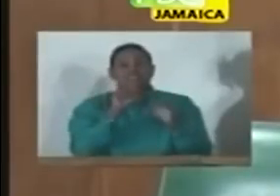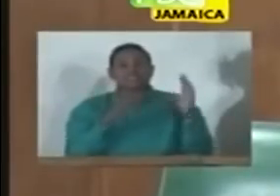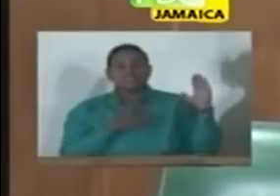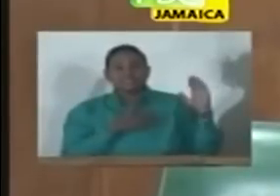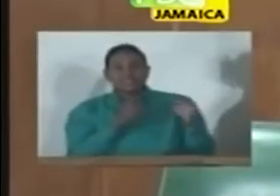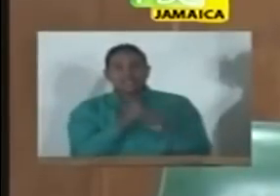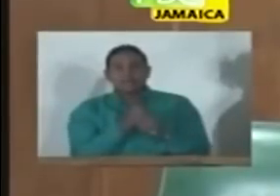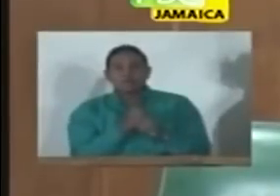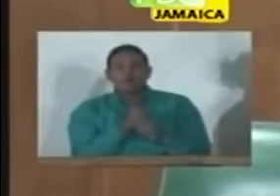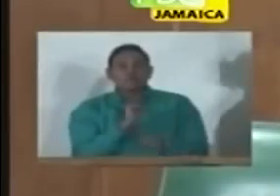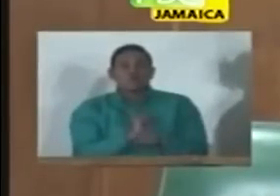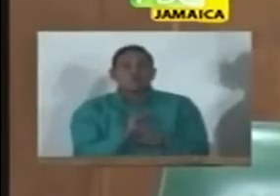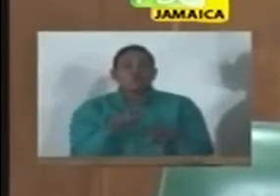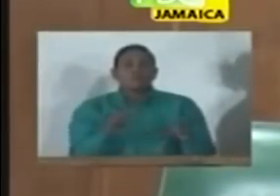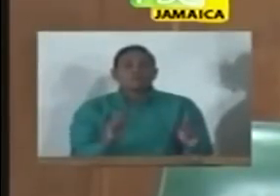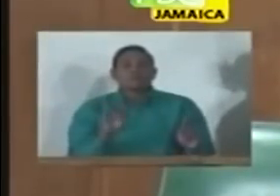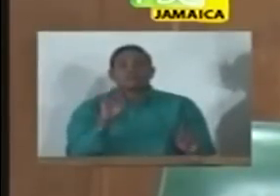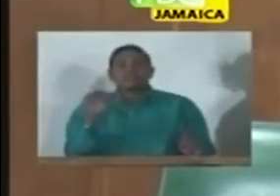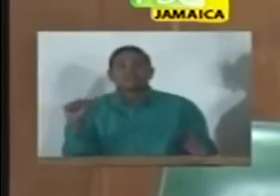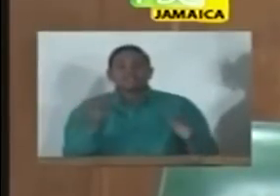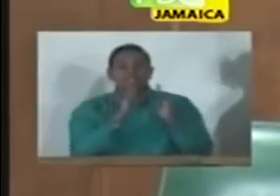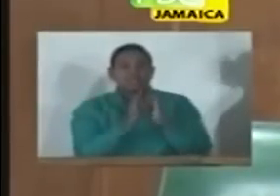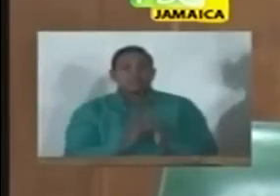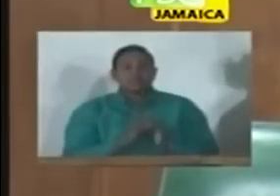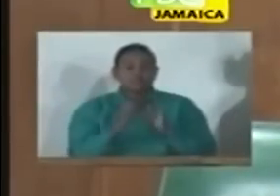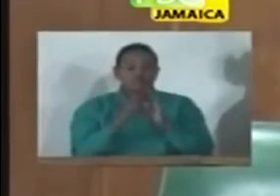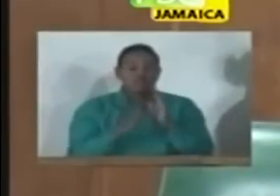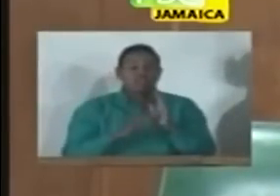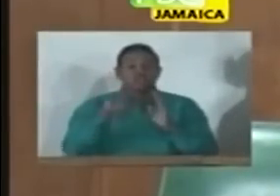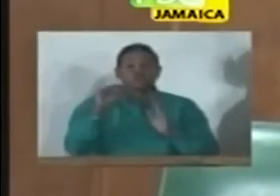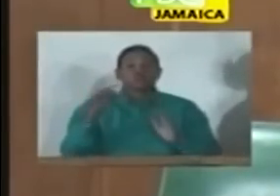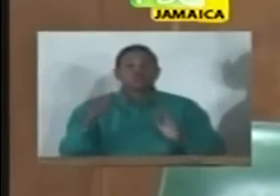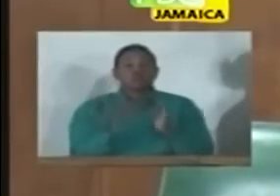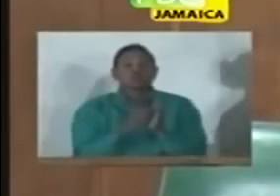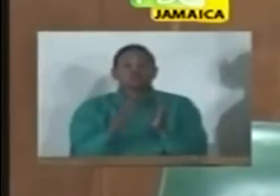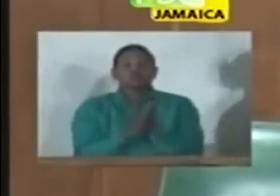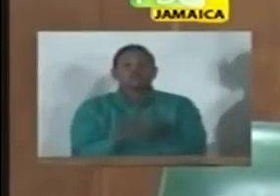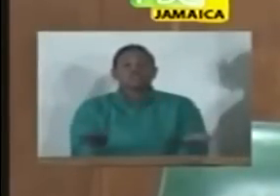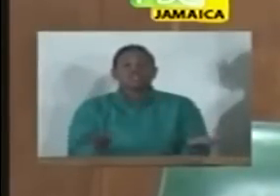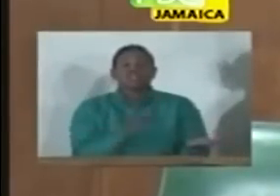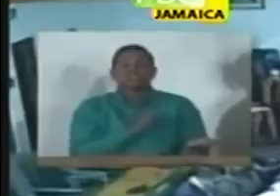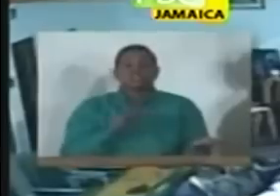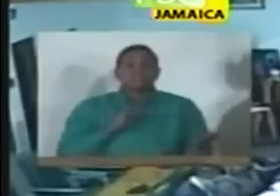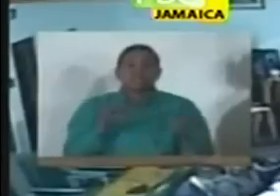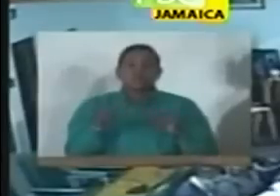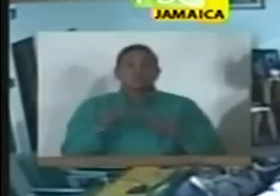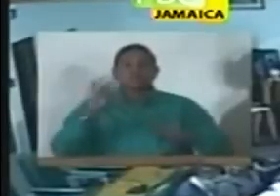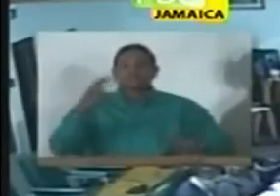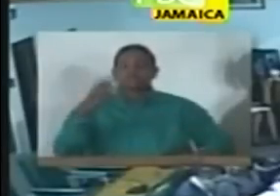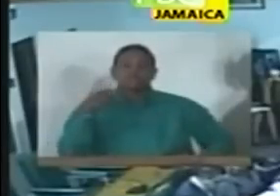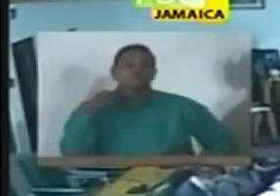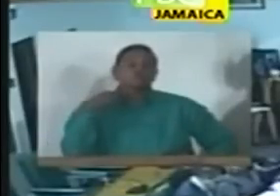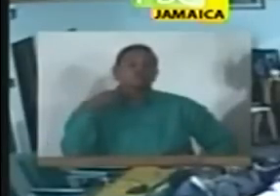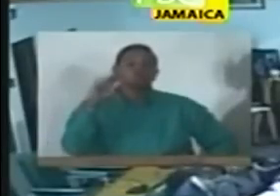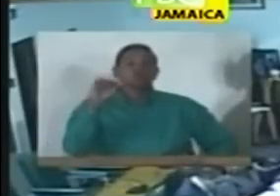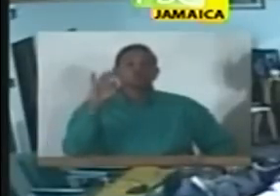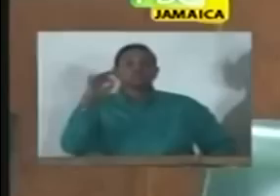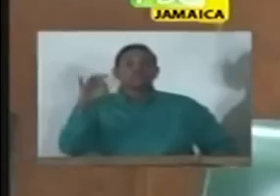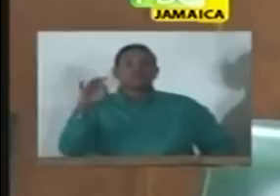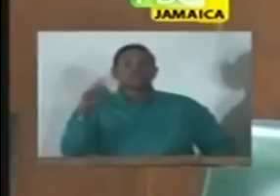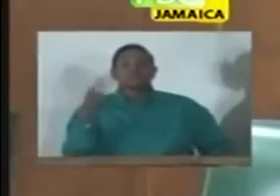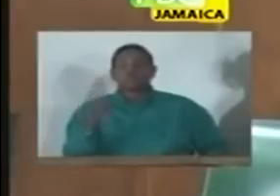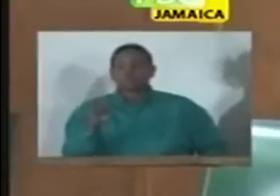Fees Amendment Regulations 2019, which was laid on the table of the Senate of the 7th day of June 2019, be